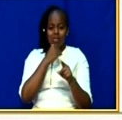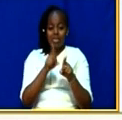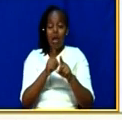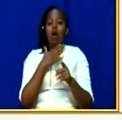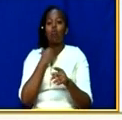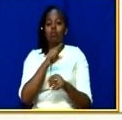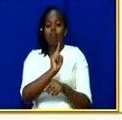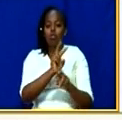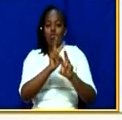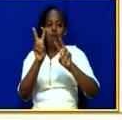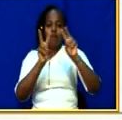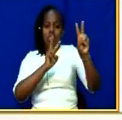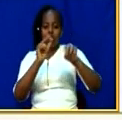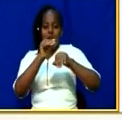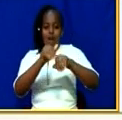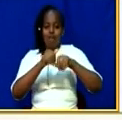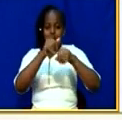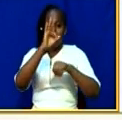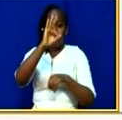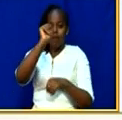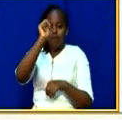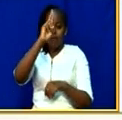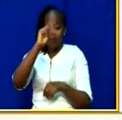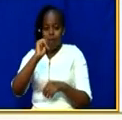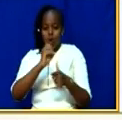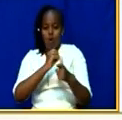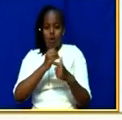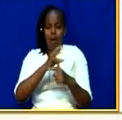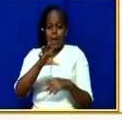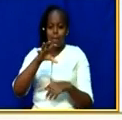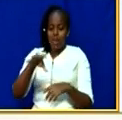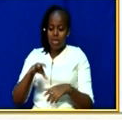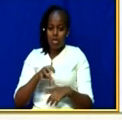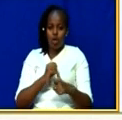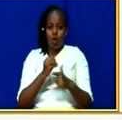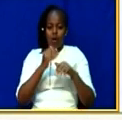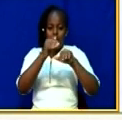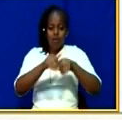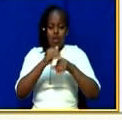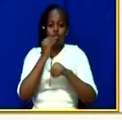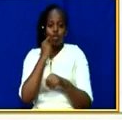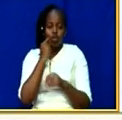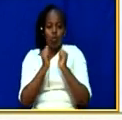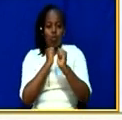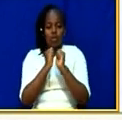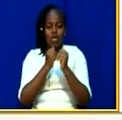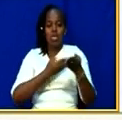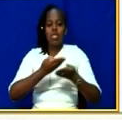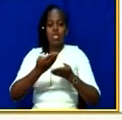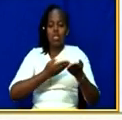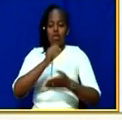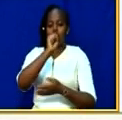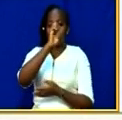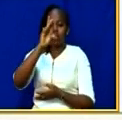to visit a farm or a market or an agricultural shop that sells seeds and